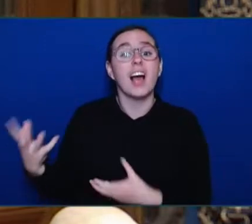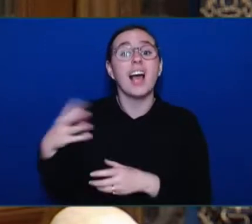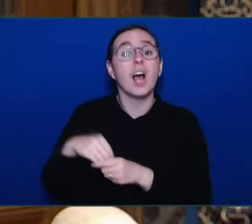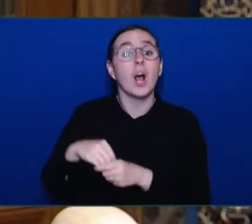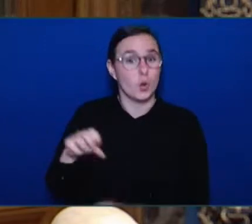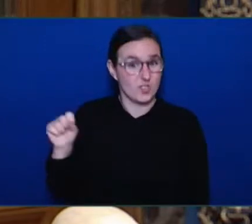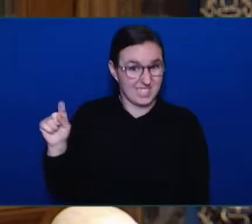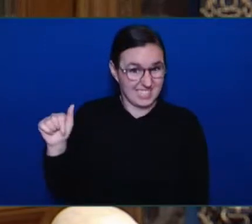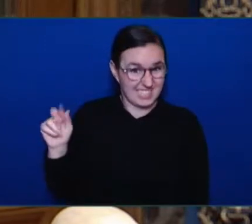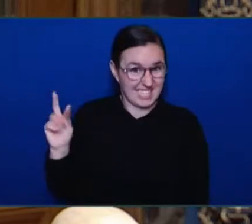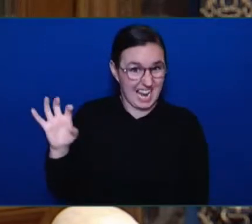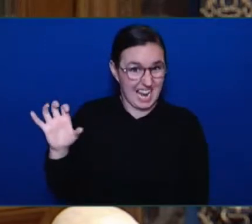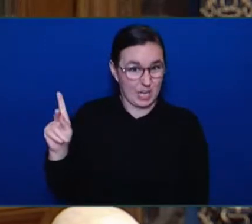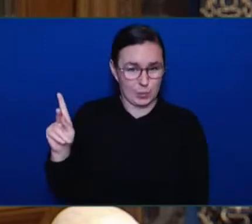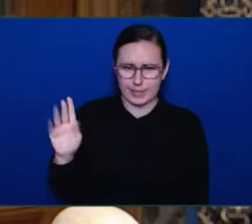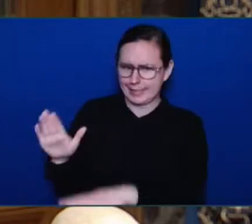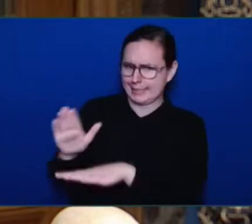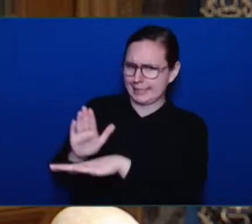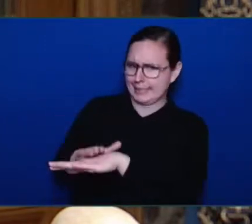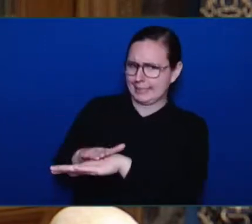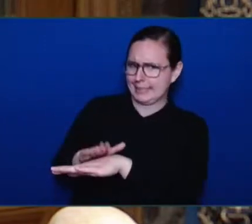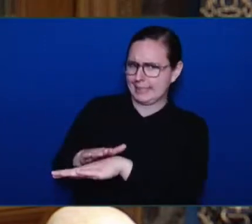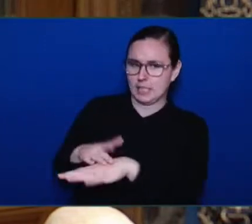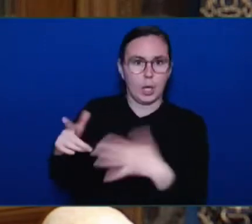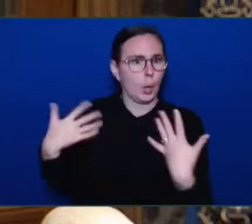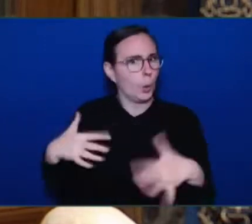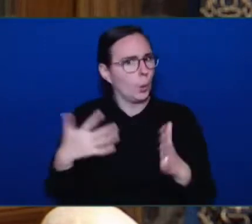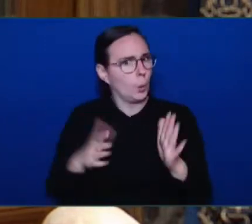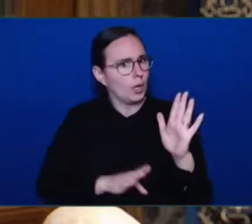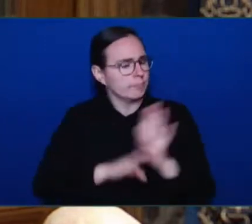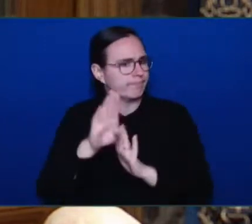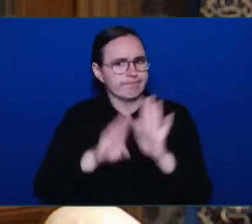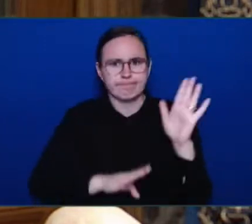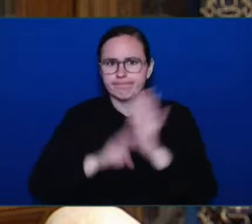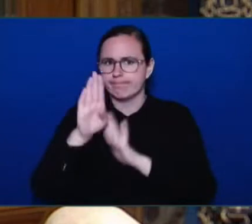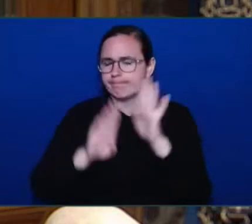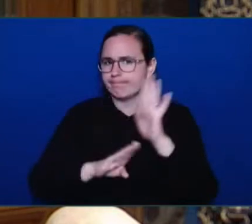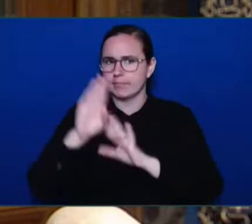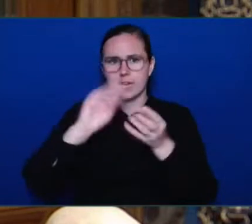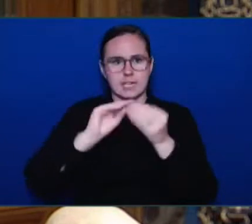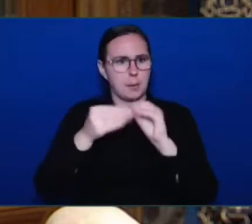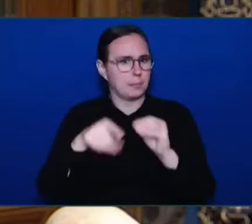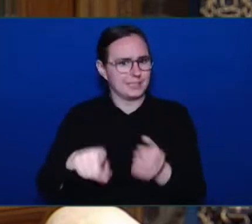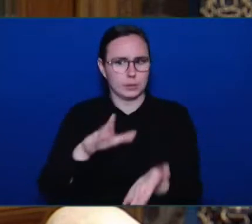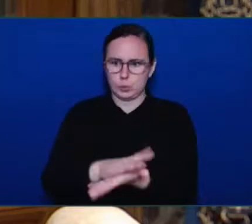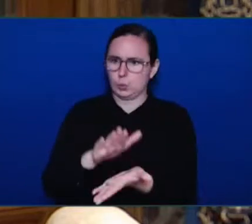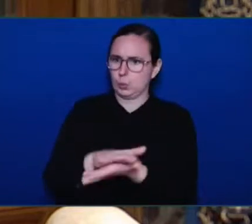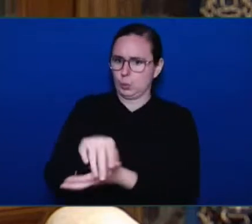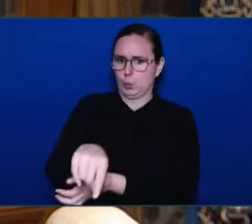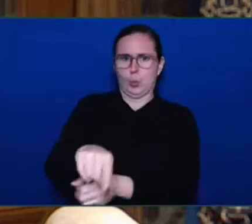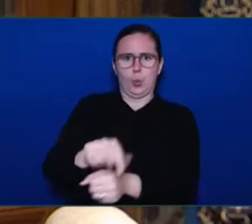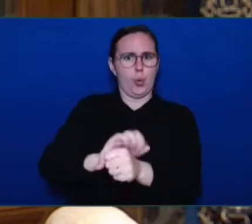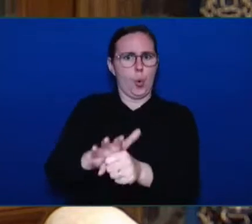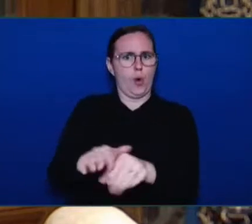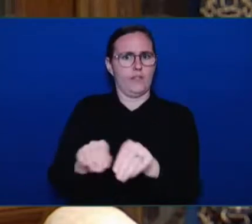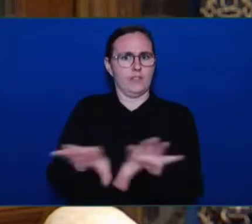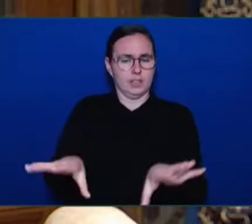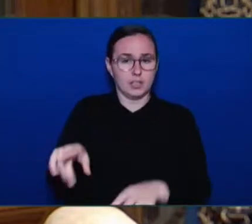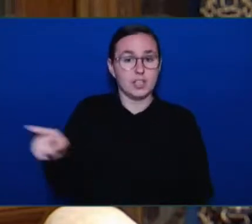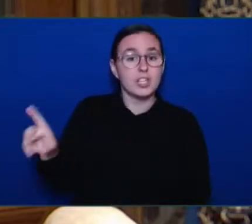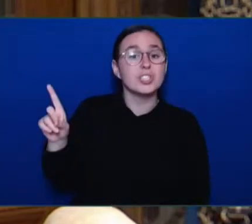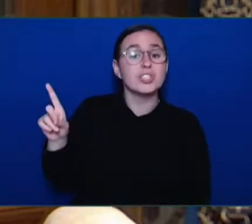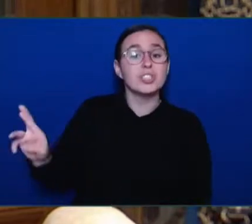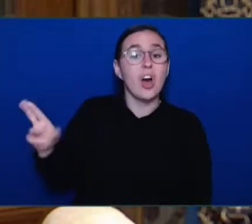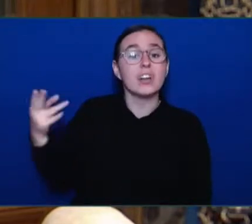school exposures. And yet, Dr. Henry wrote to her staff, quote, we need to be able to give some